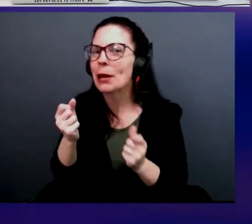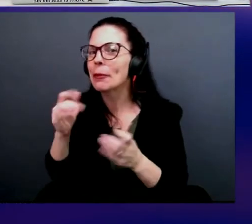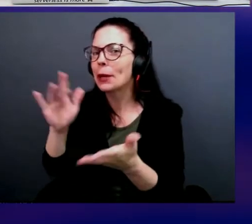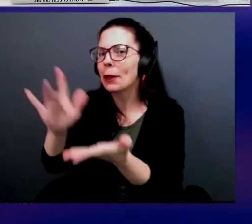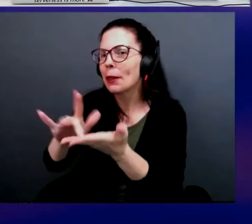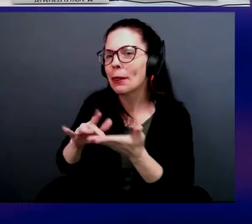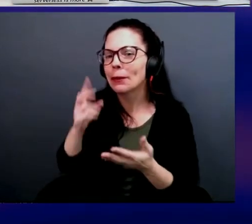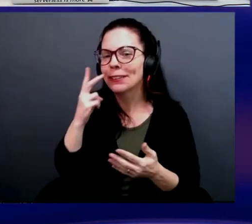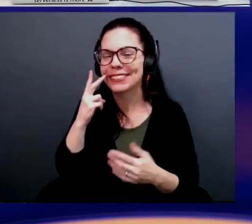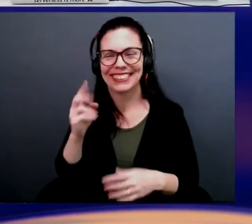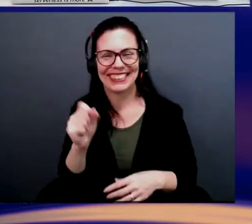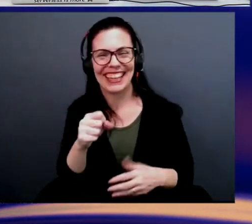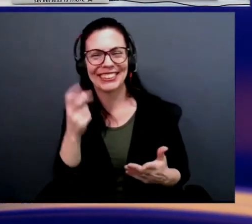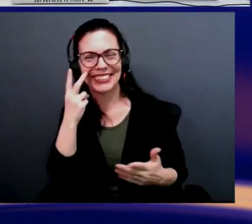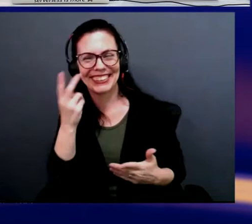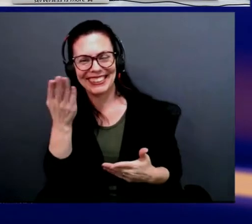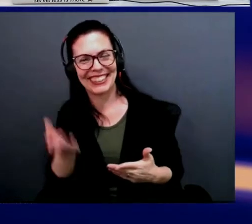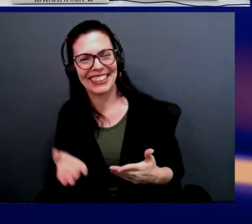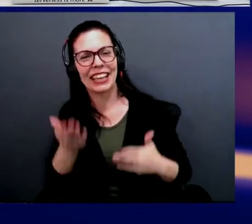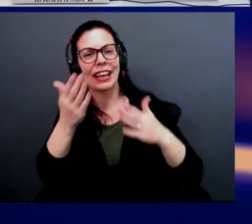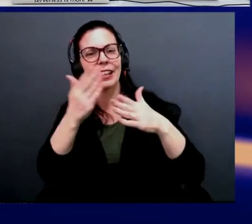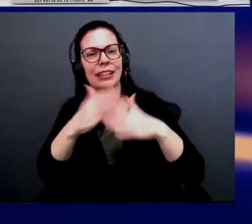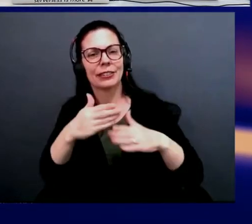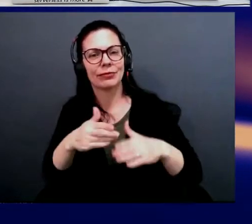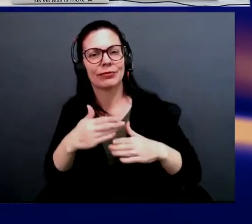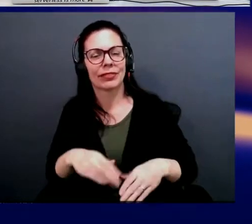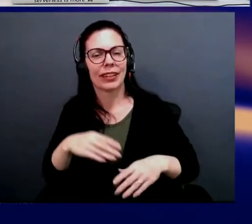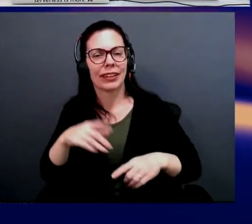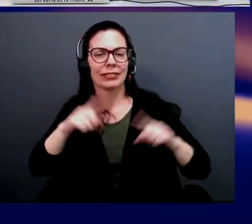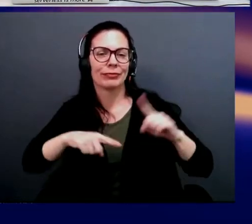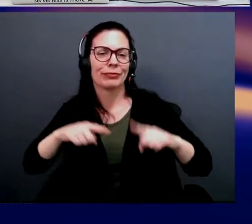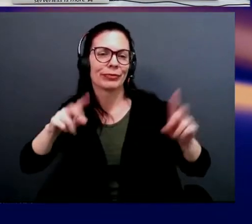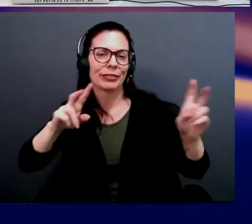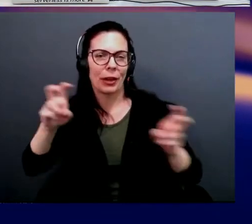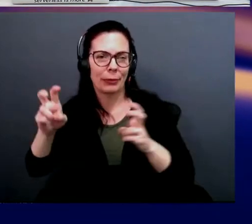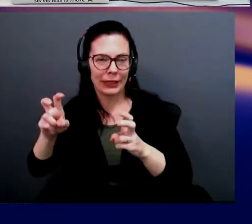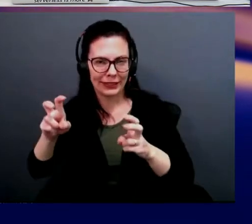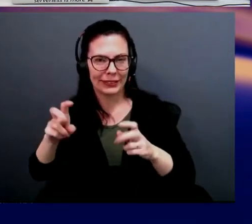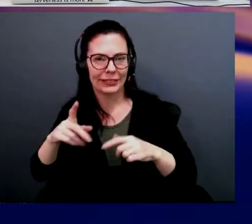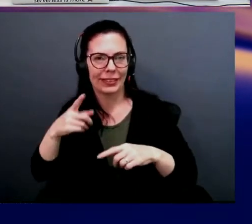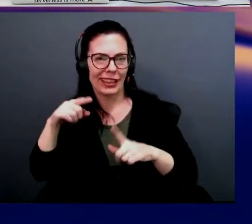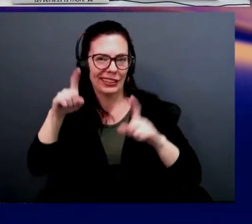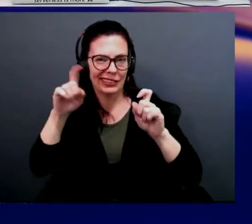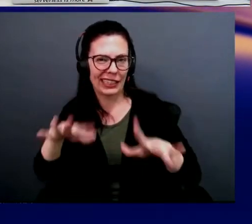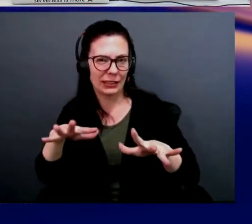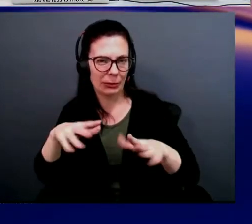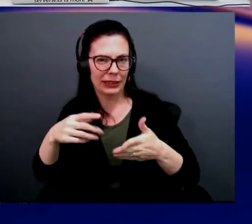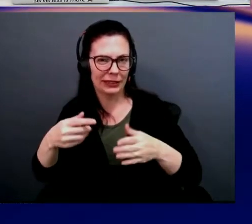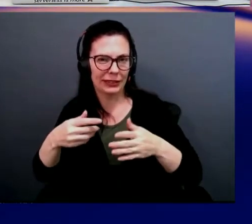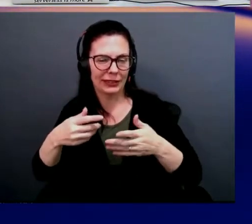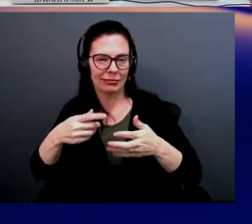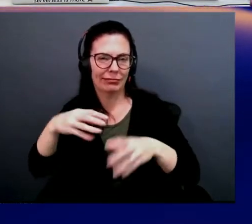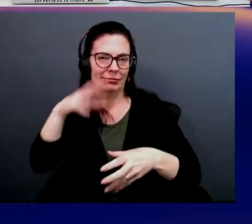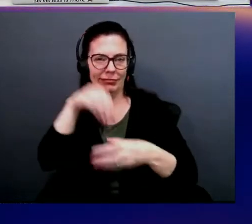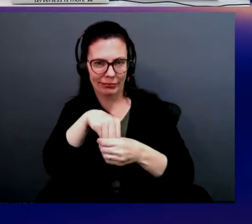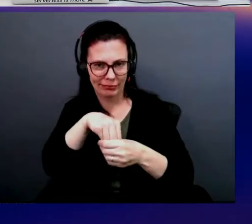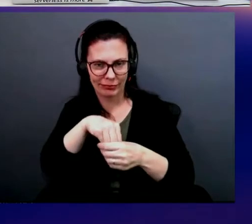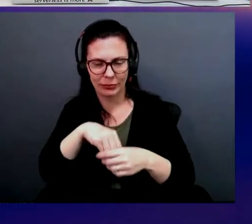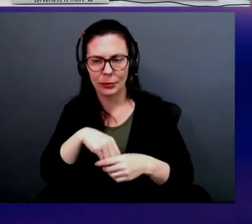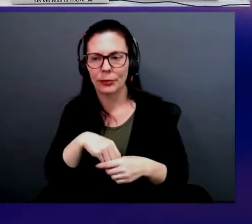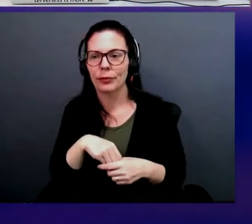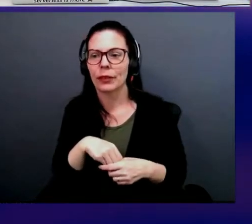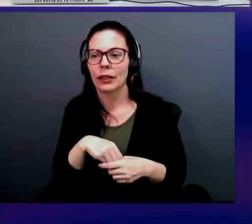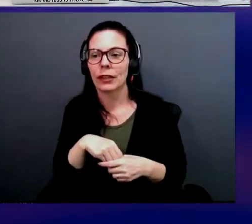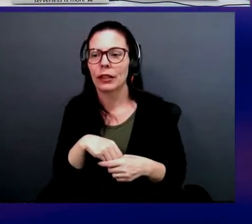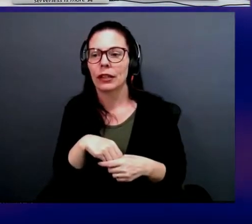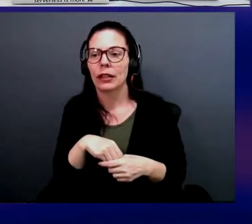So here you can see the breakdown of the various topics that assessment will cover in terms of the questions in it. So, and